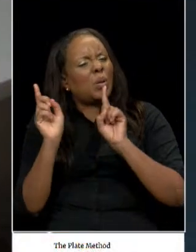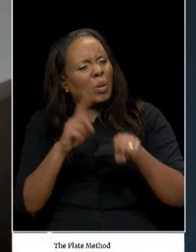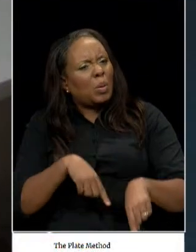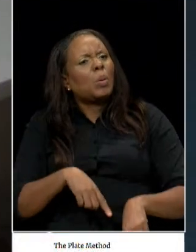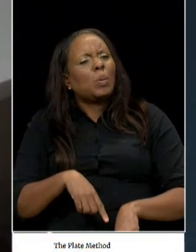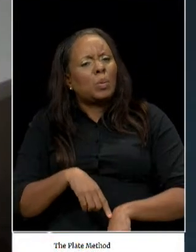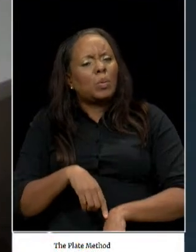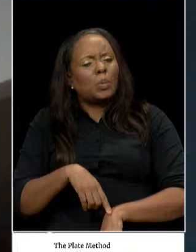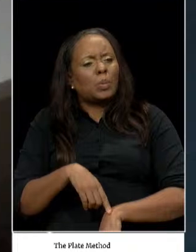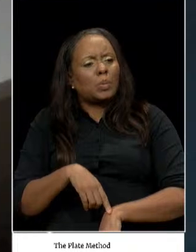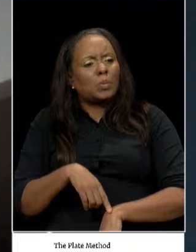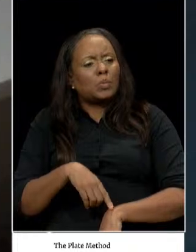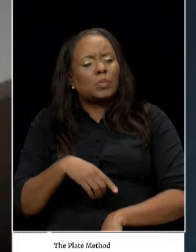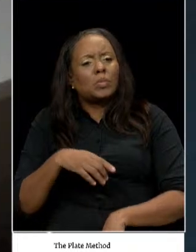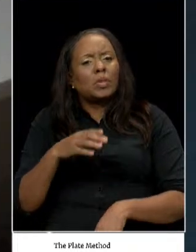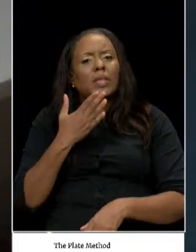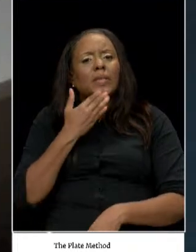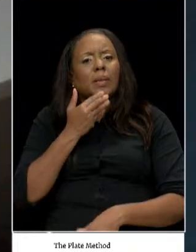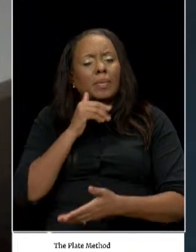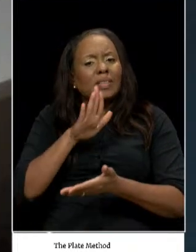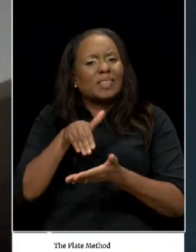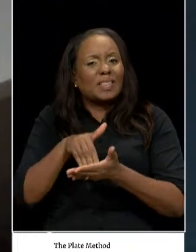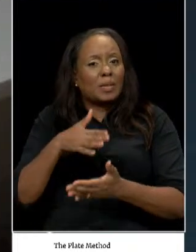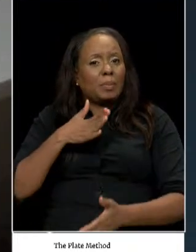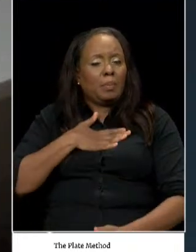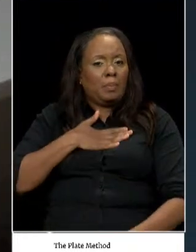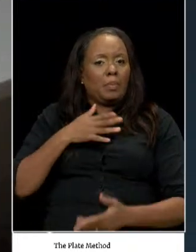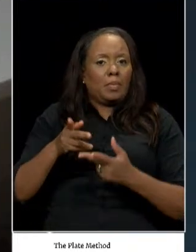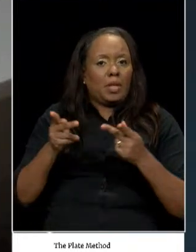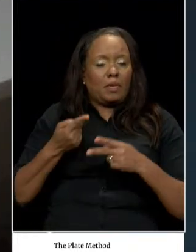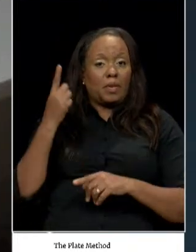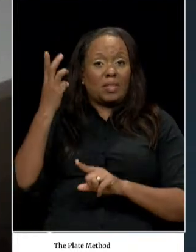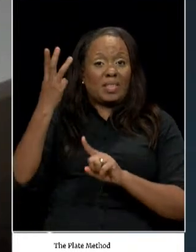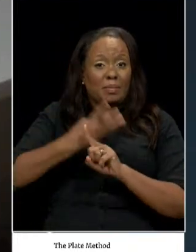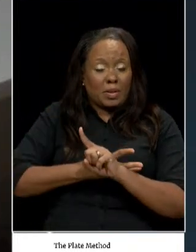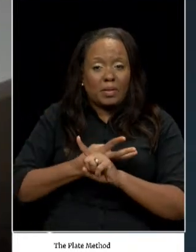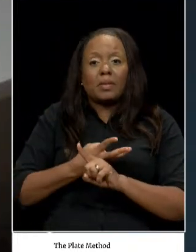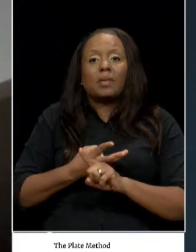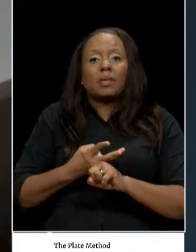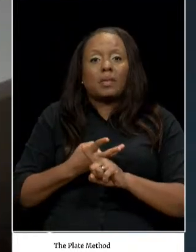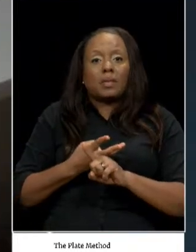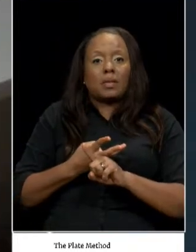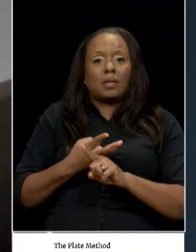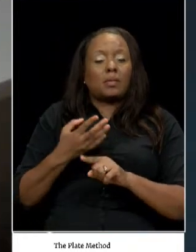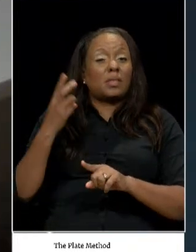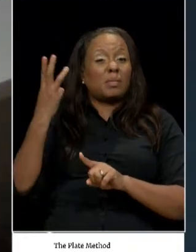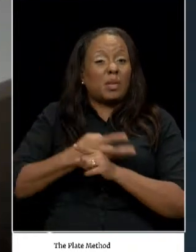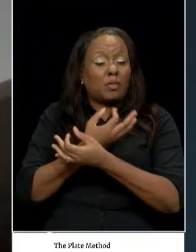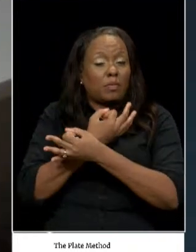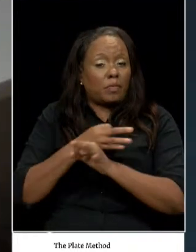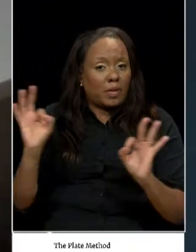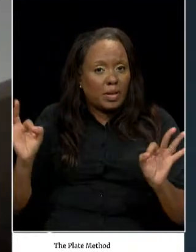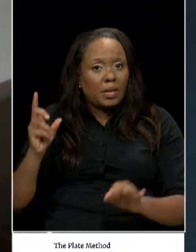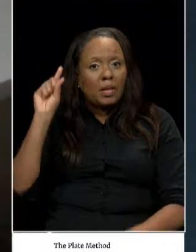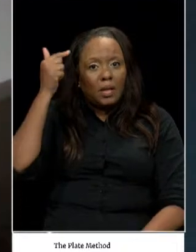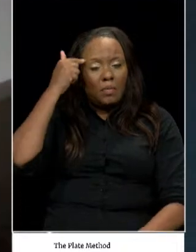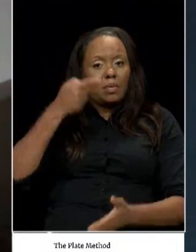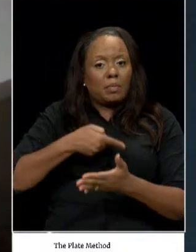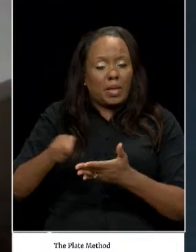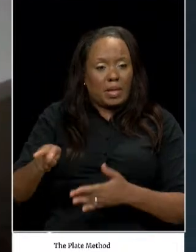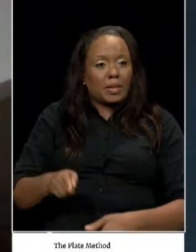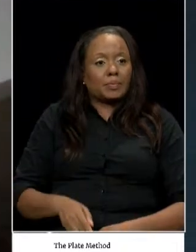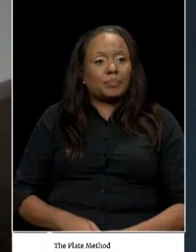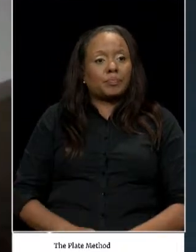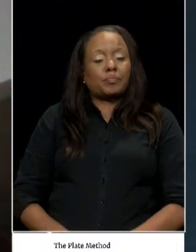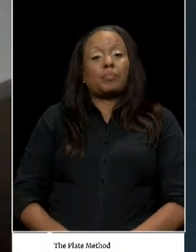6-month public program, which is free of charge and paid for by the government. So as a